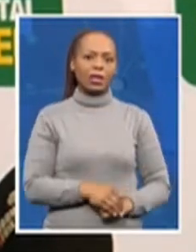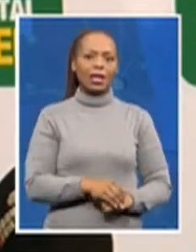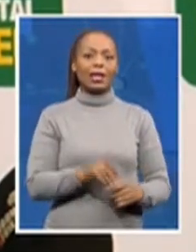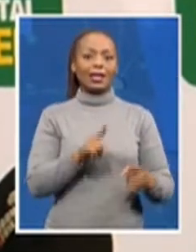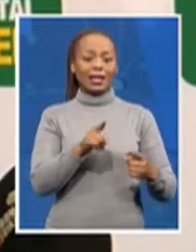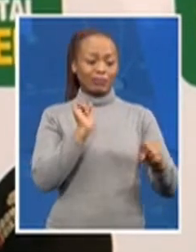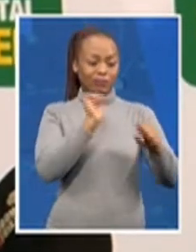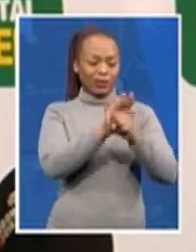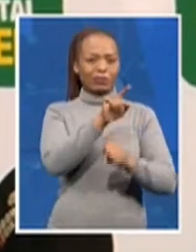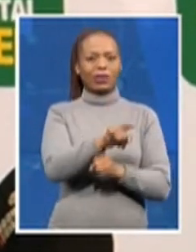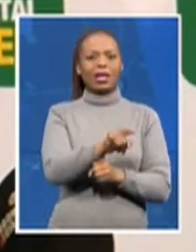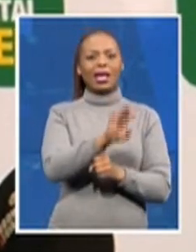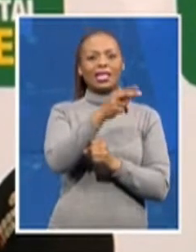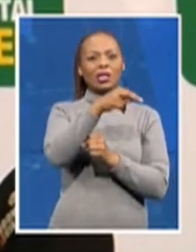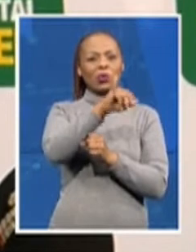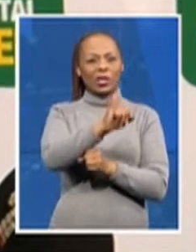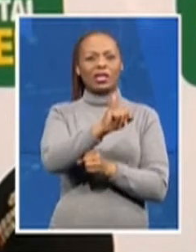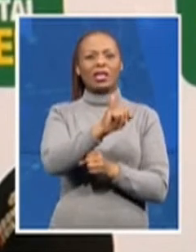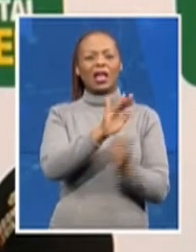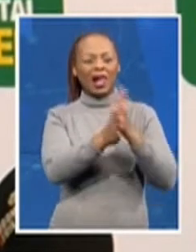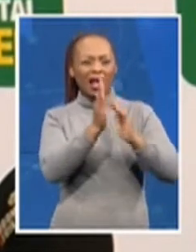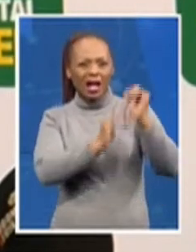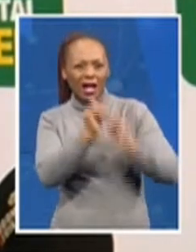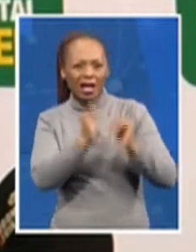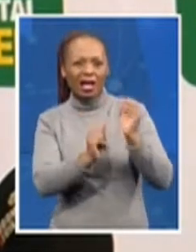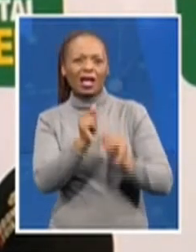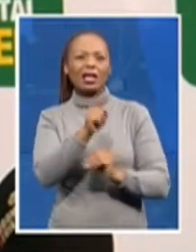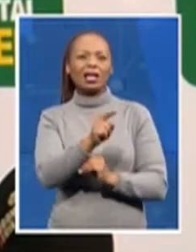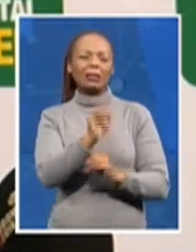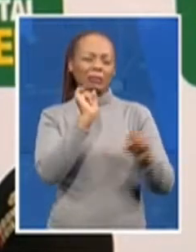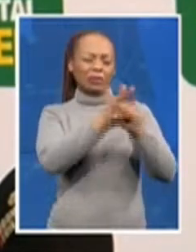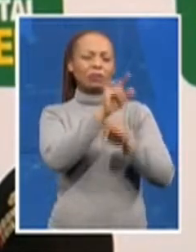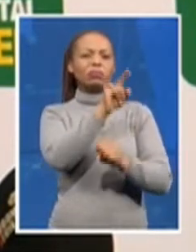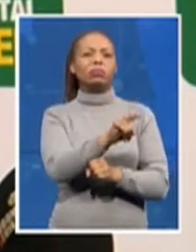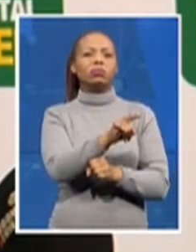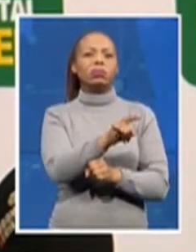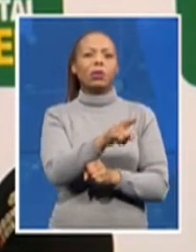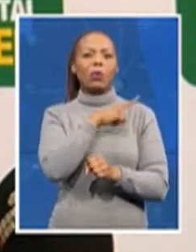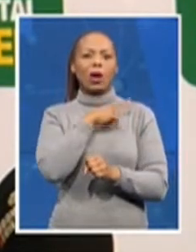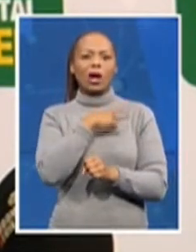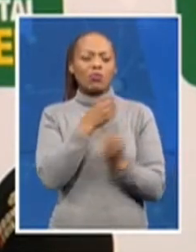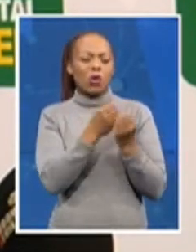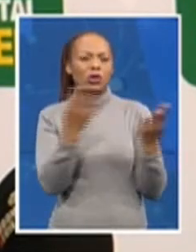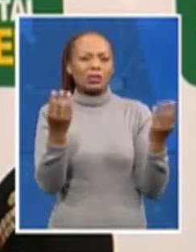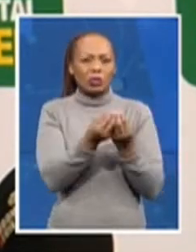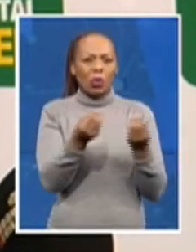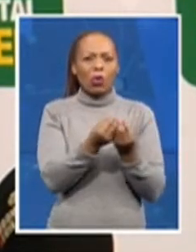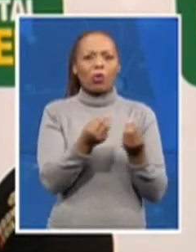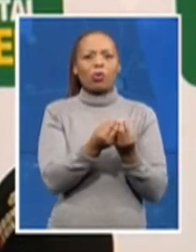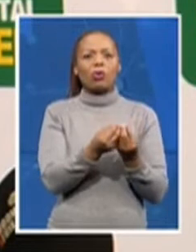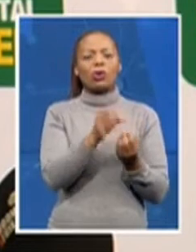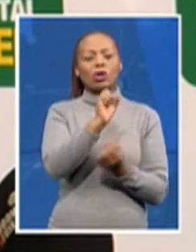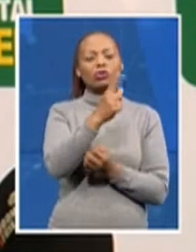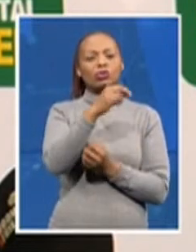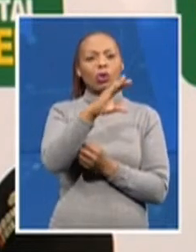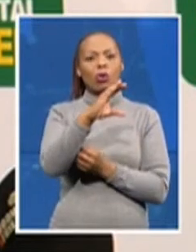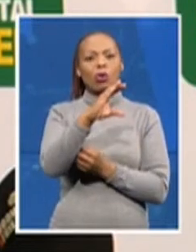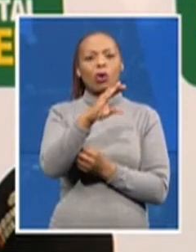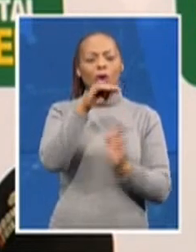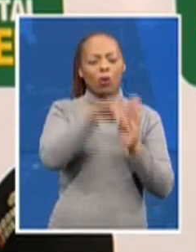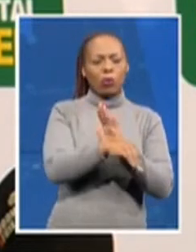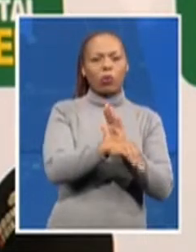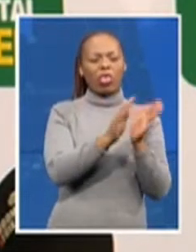a loss of stock of more than 1.5 billion, damage to property and